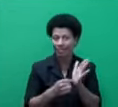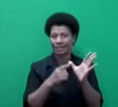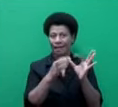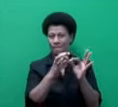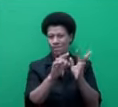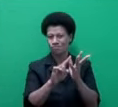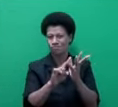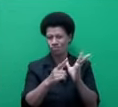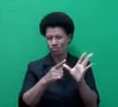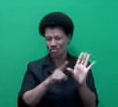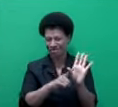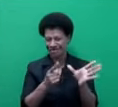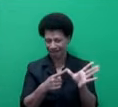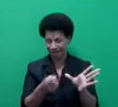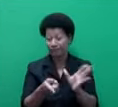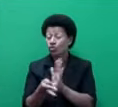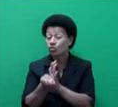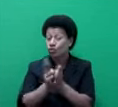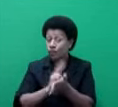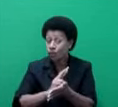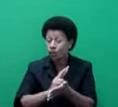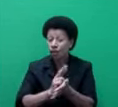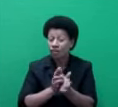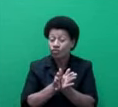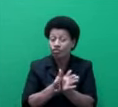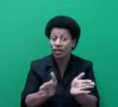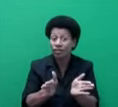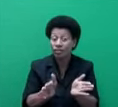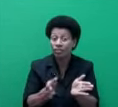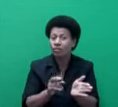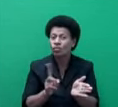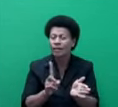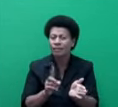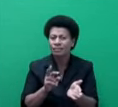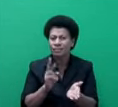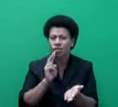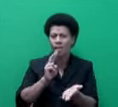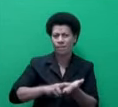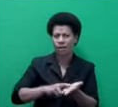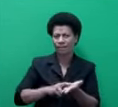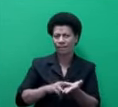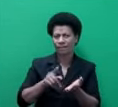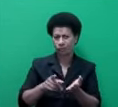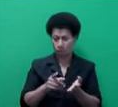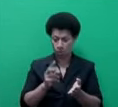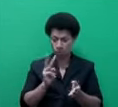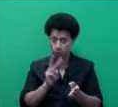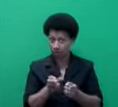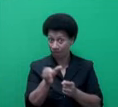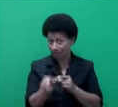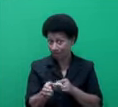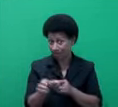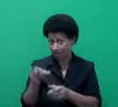the review of the 2014 General Election Joint Report by the Fijian Electoral Commission and the Supervisor of Elections. It's not